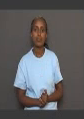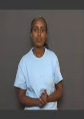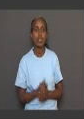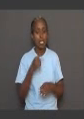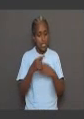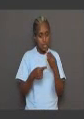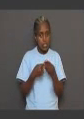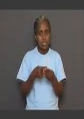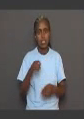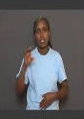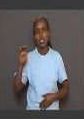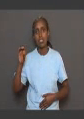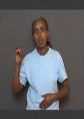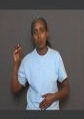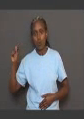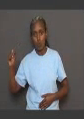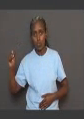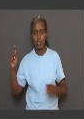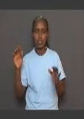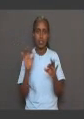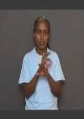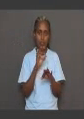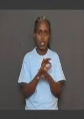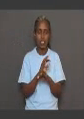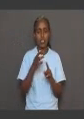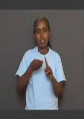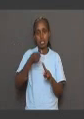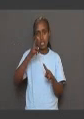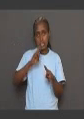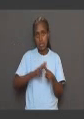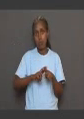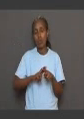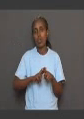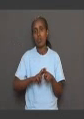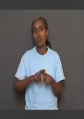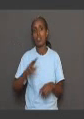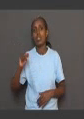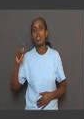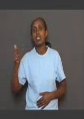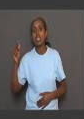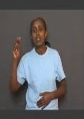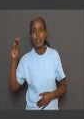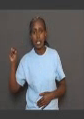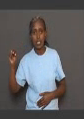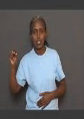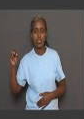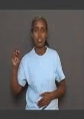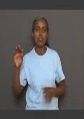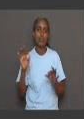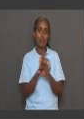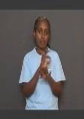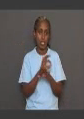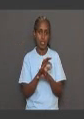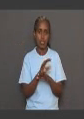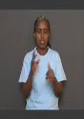Since the cotangent function is the reciprocal of the tangent function,